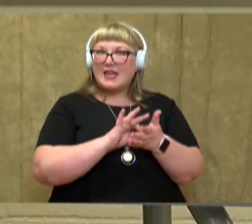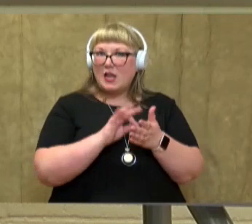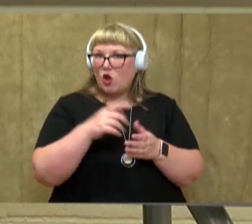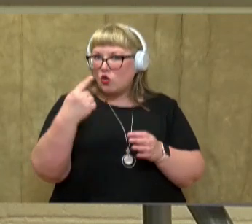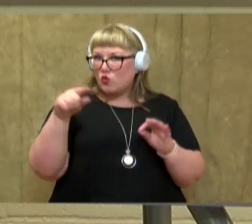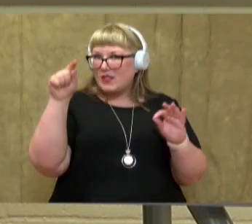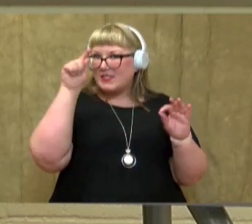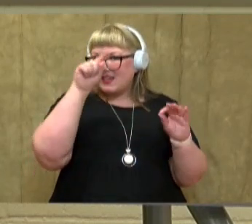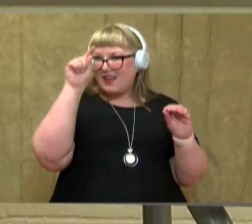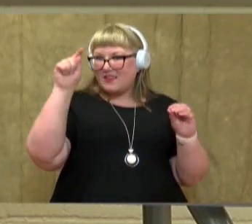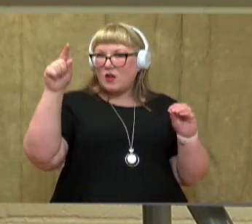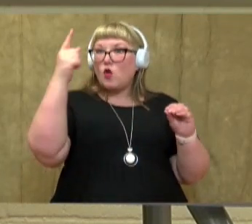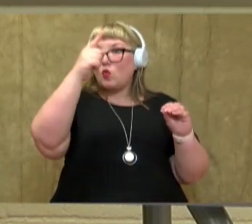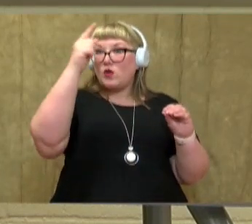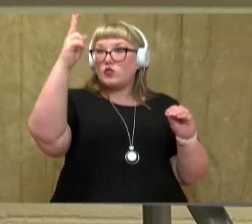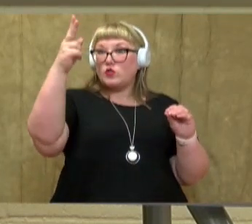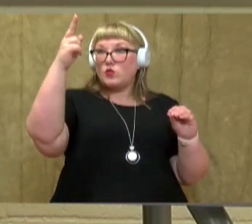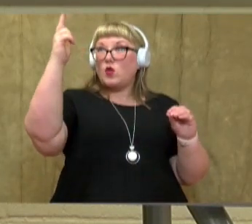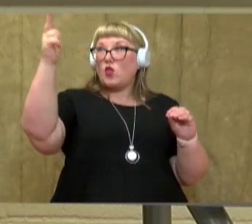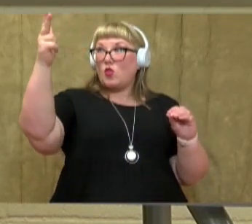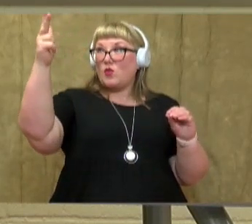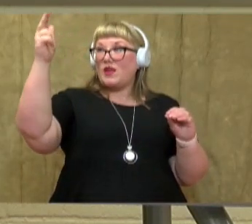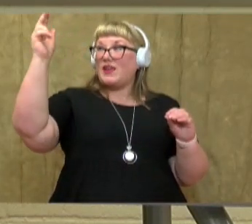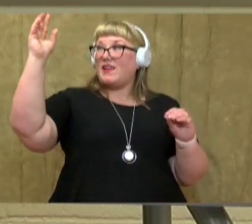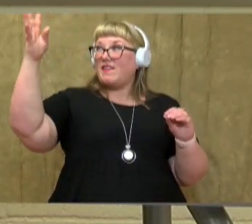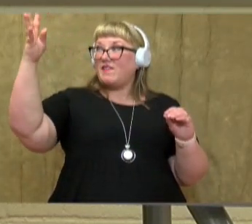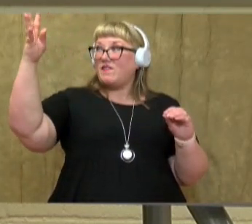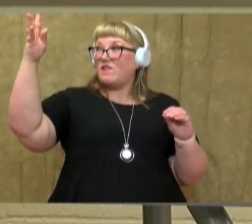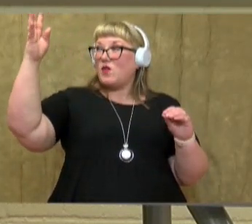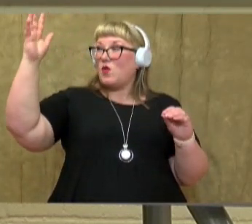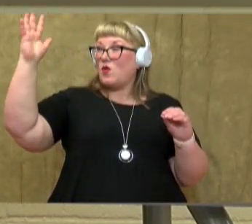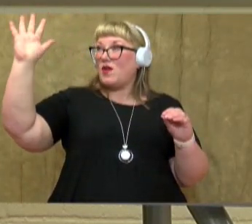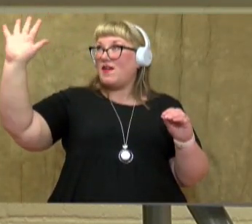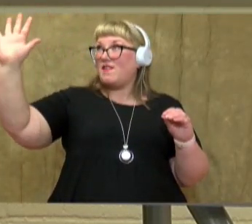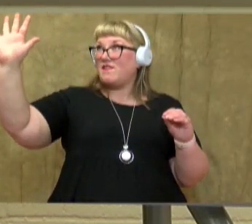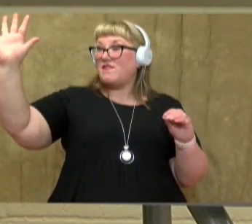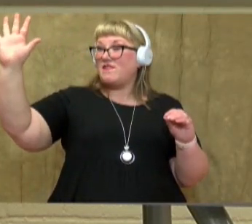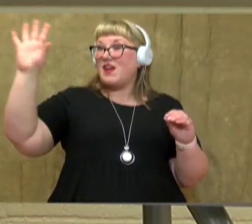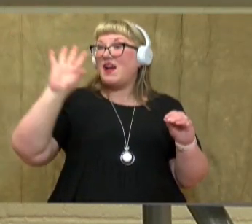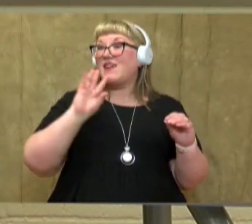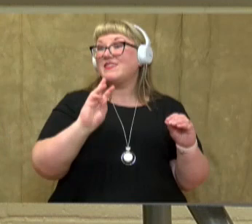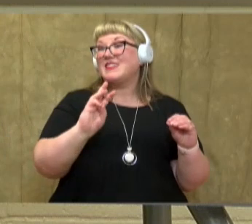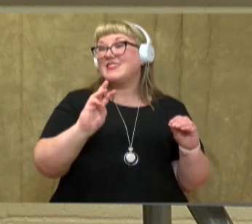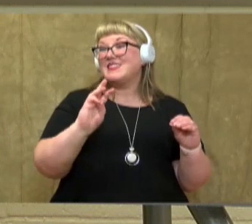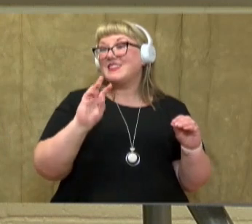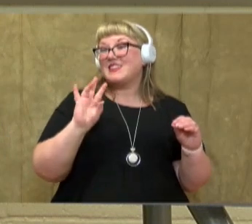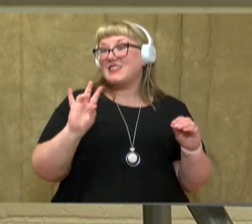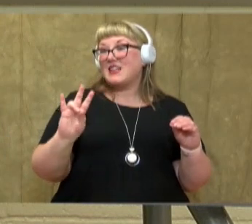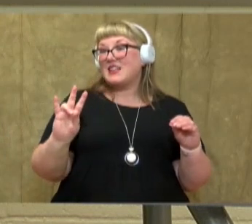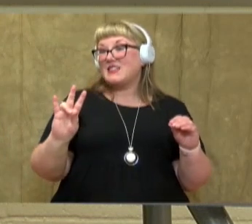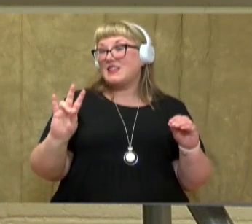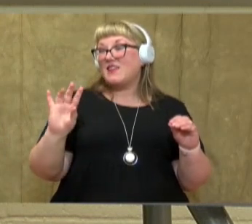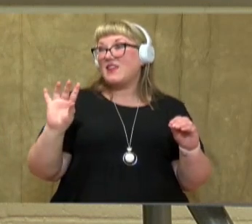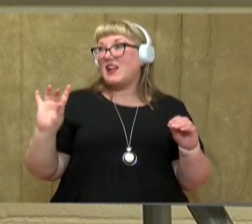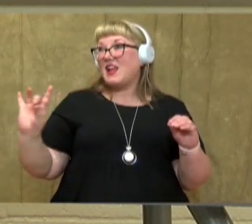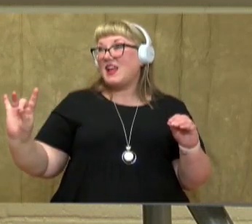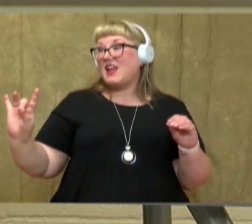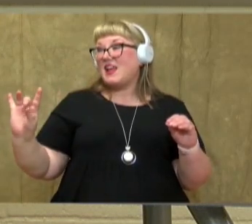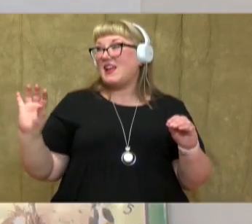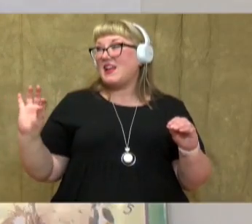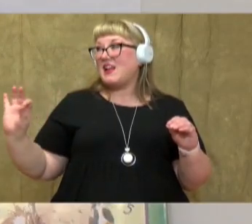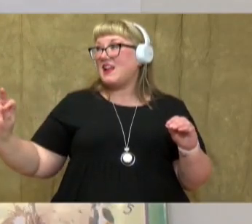our 10 frame. 1, 2, 3, 4, 5, 6,